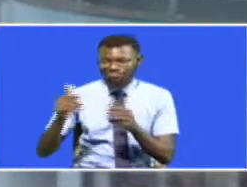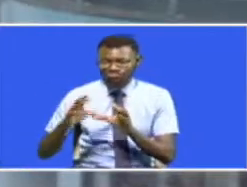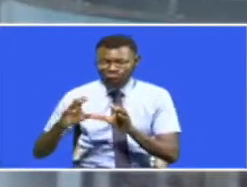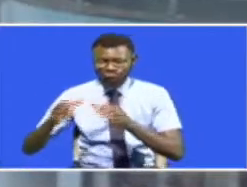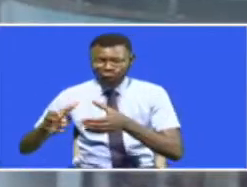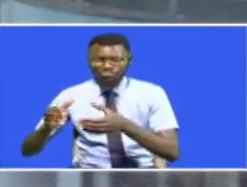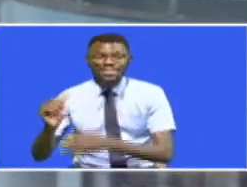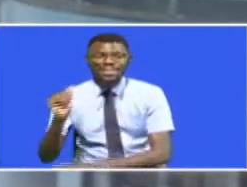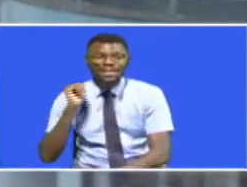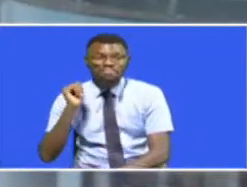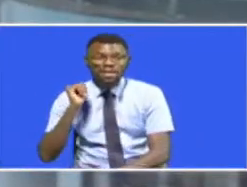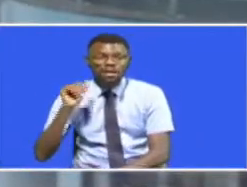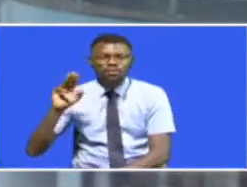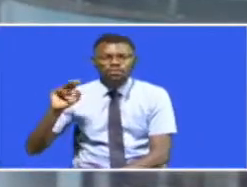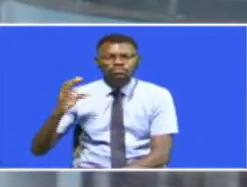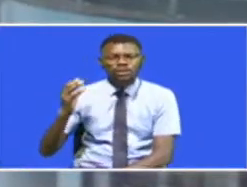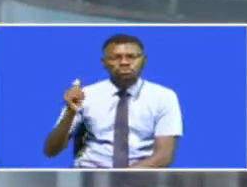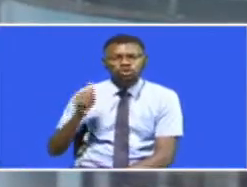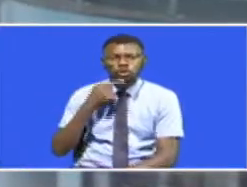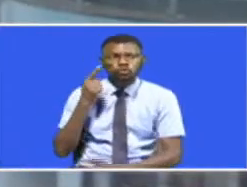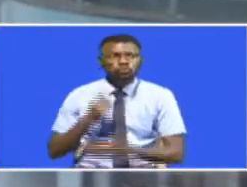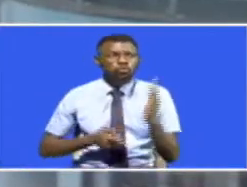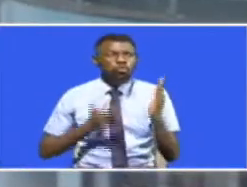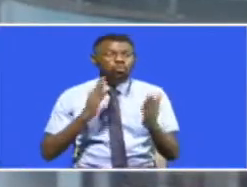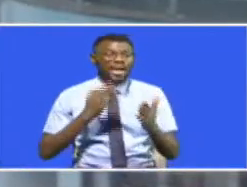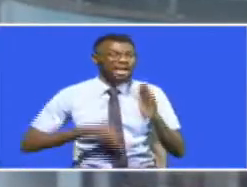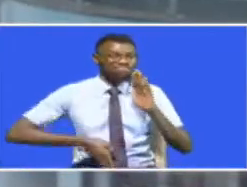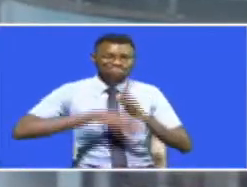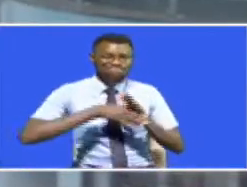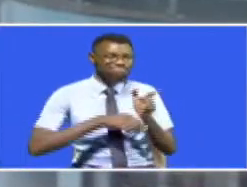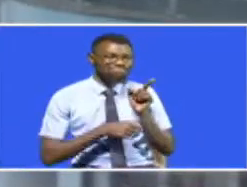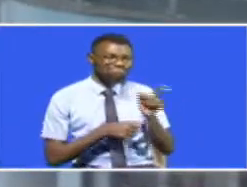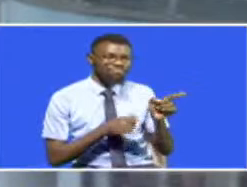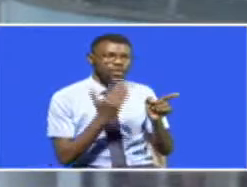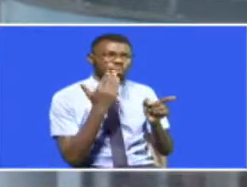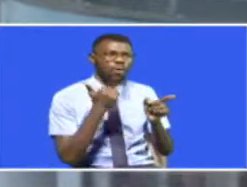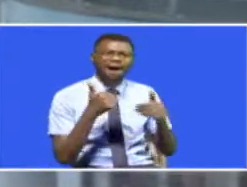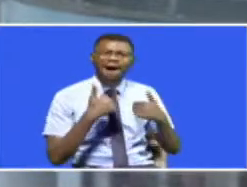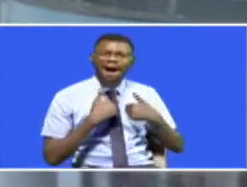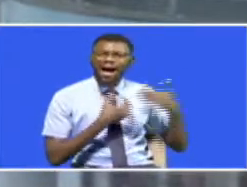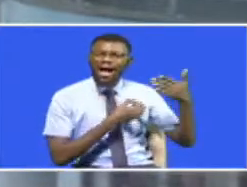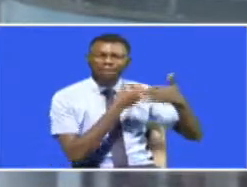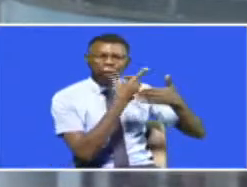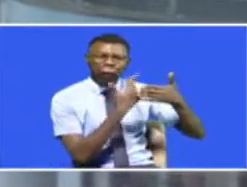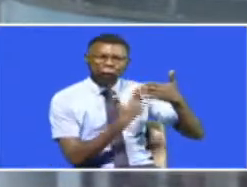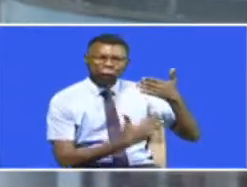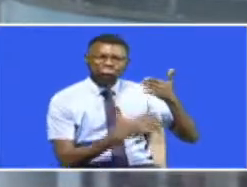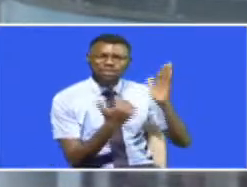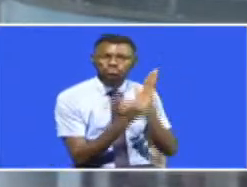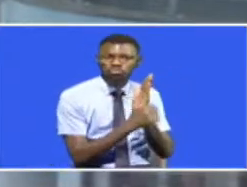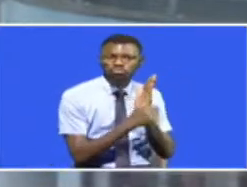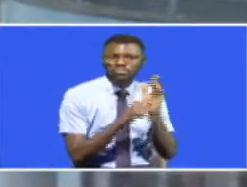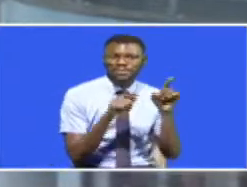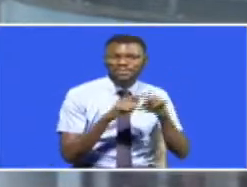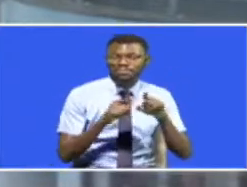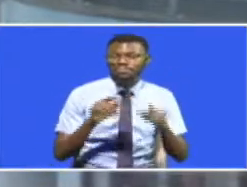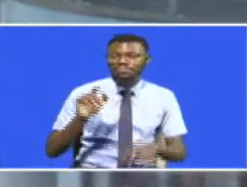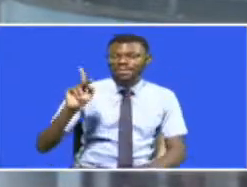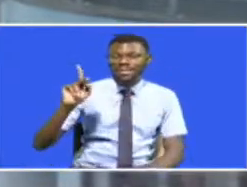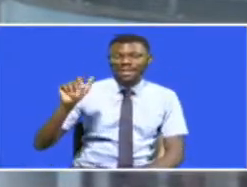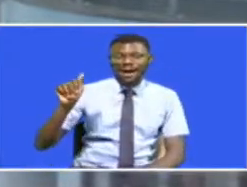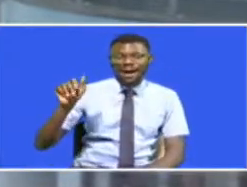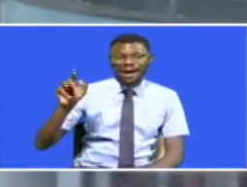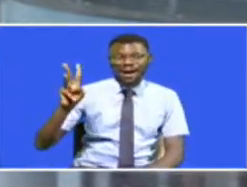Nyamira MCAs have vowed to eject Nyaribo from office over a myriad of issues, while Kawira Mwangaza is facing revolt